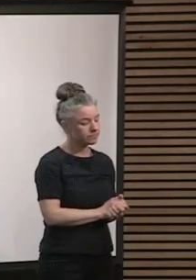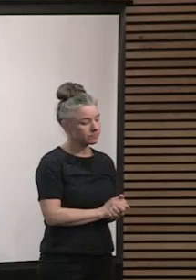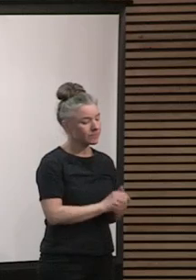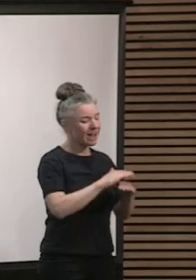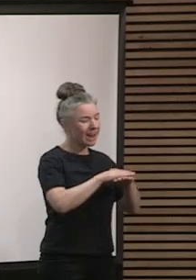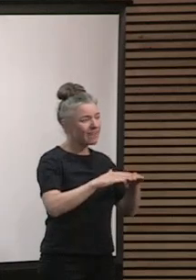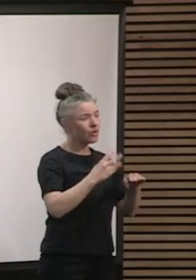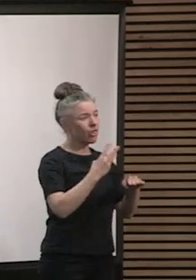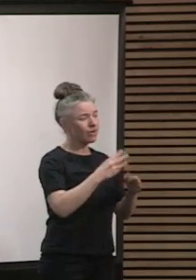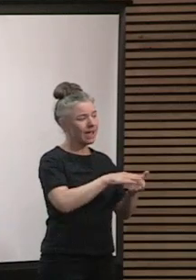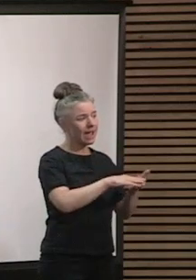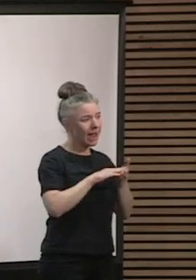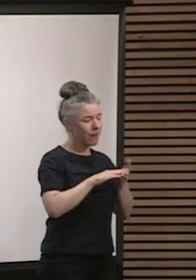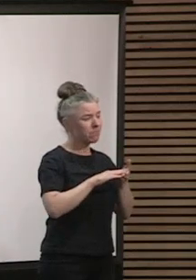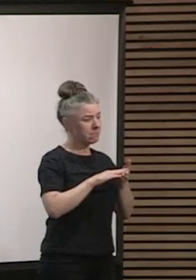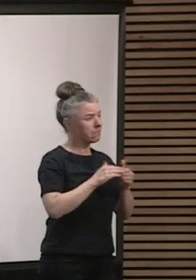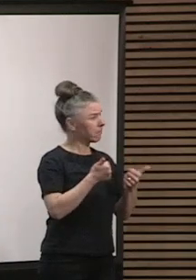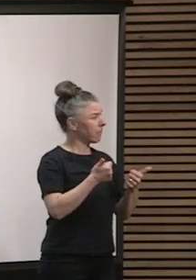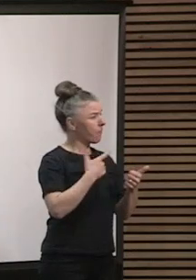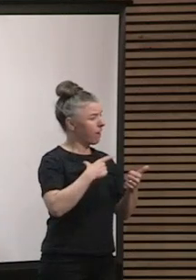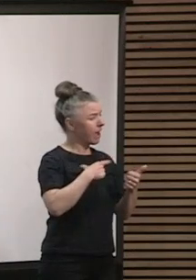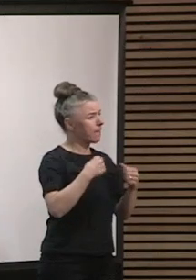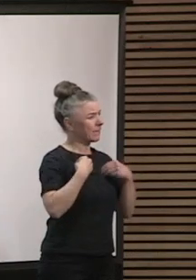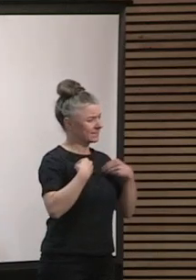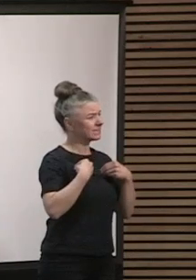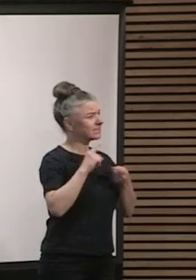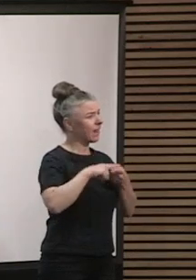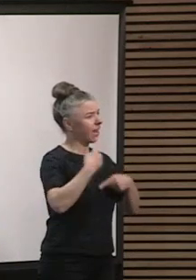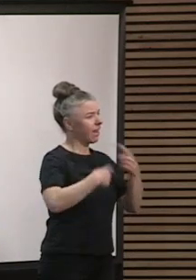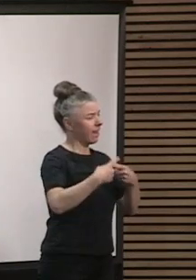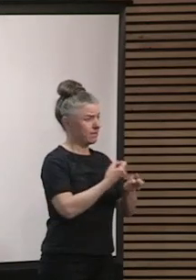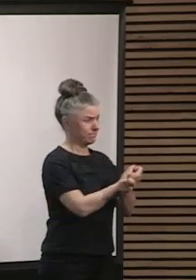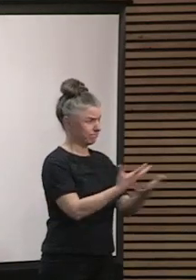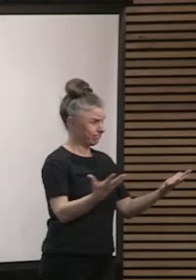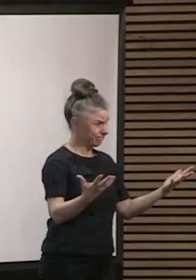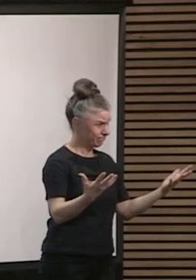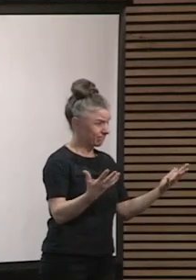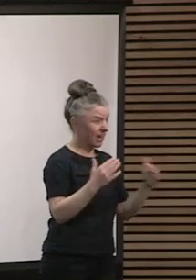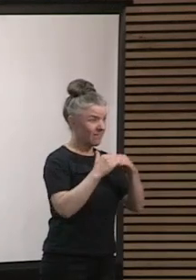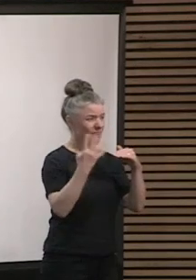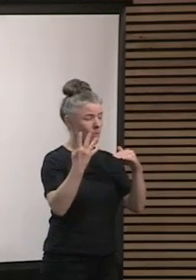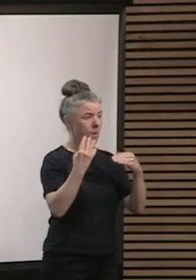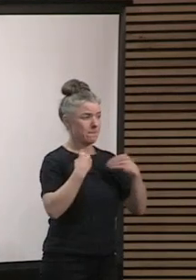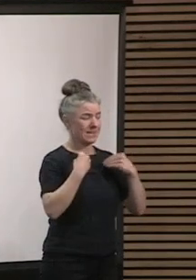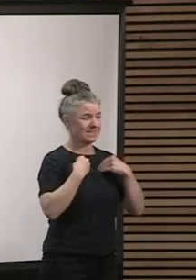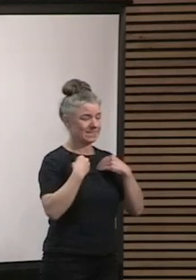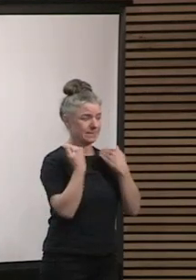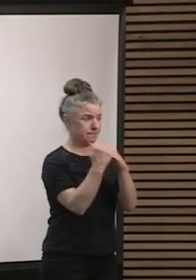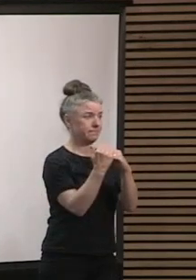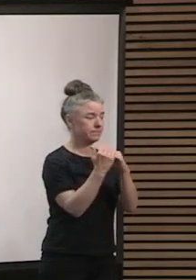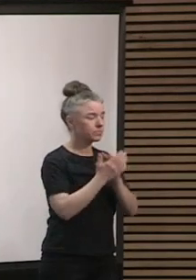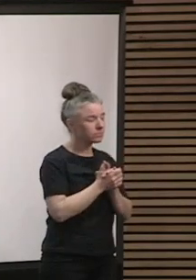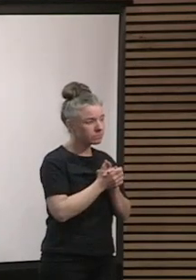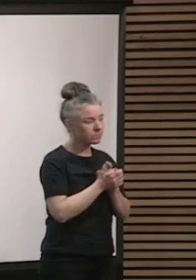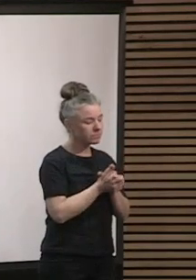us to continue with more activity than a full level four lockdown, and I do think that's important to remember. Estimates are that the